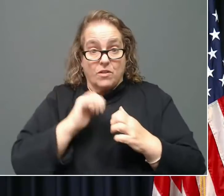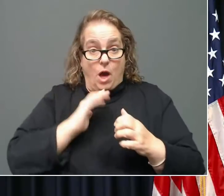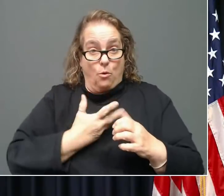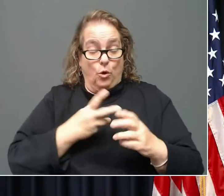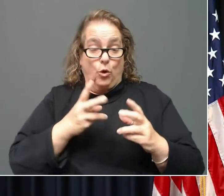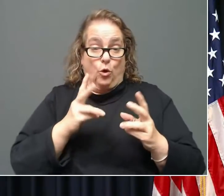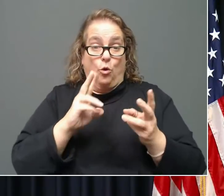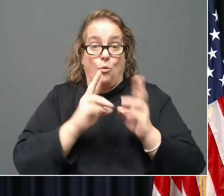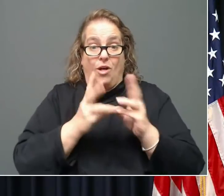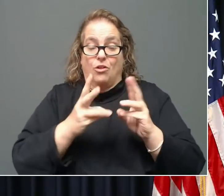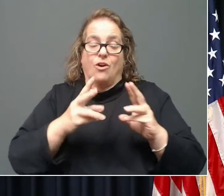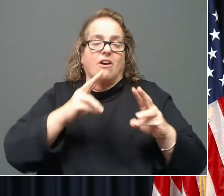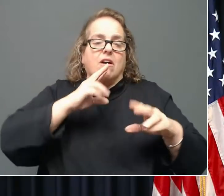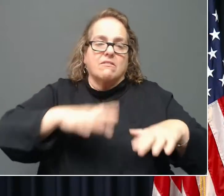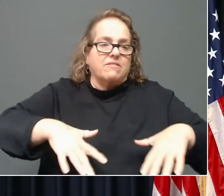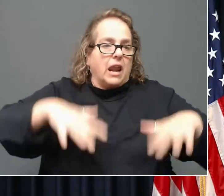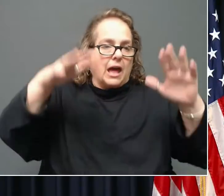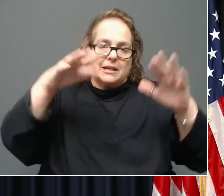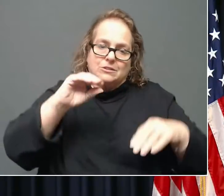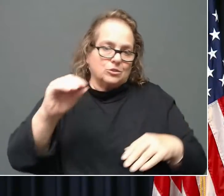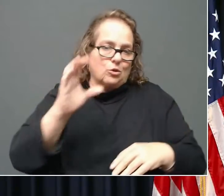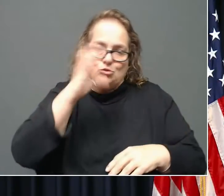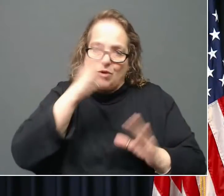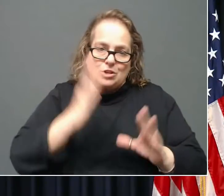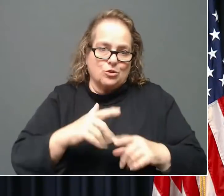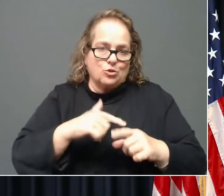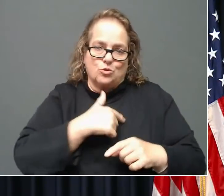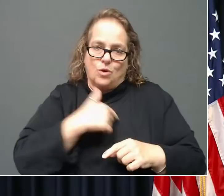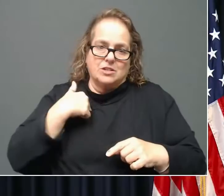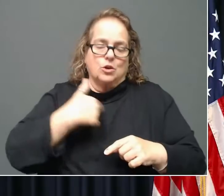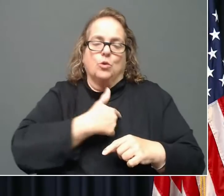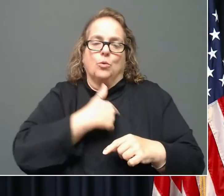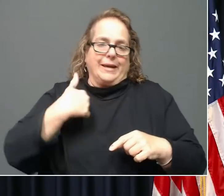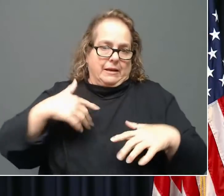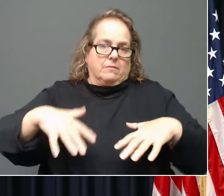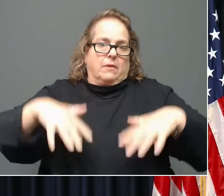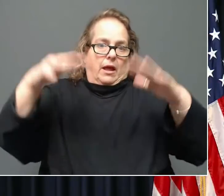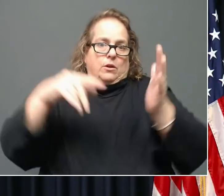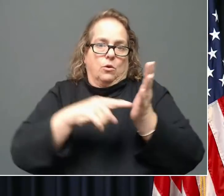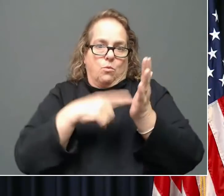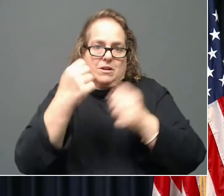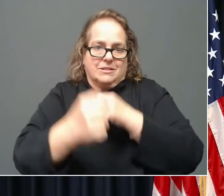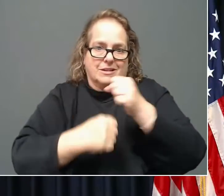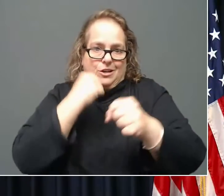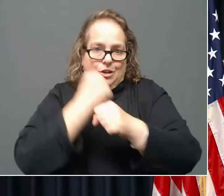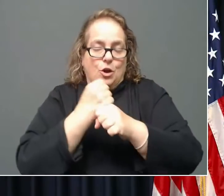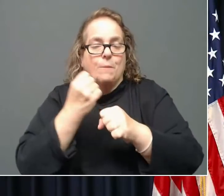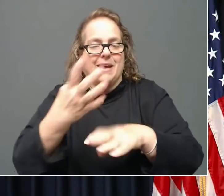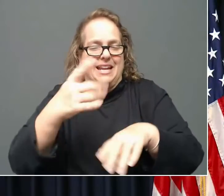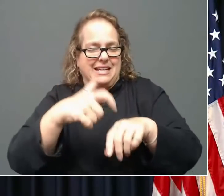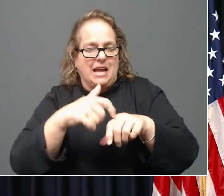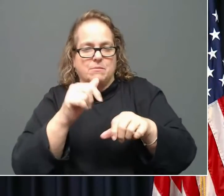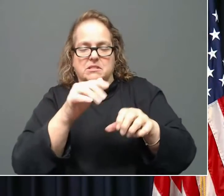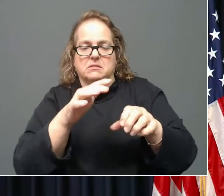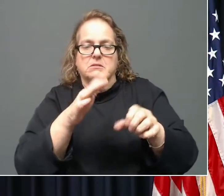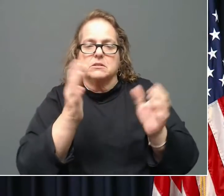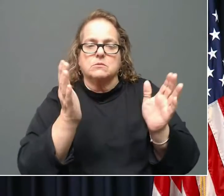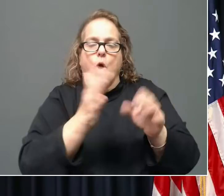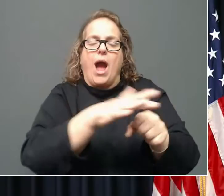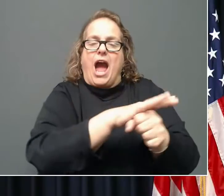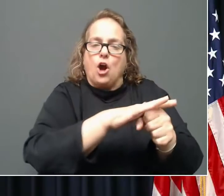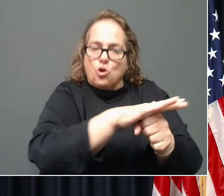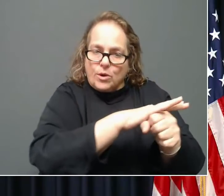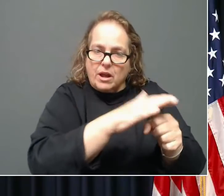is no stranger to us. We flood 12 months a year. Many times they're localized. On some occasions, we